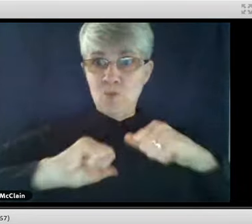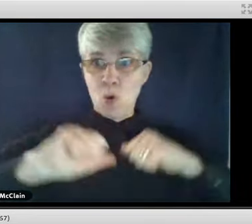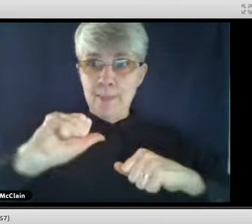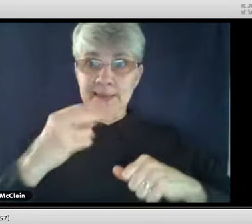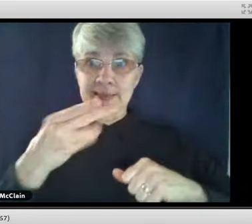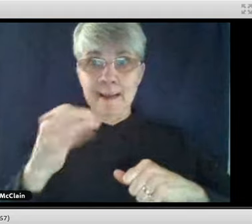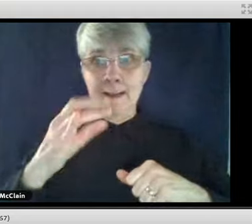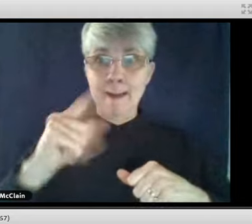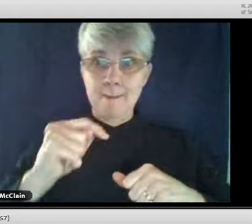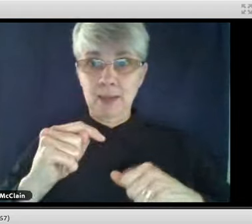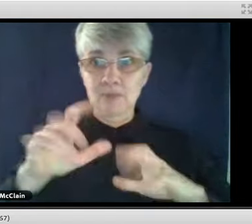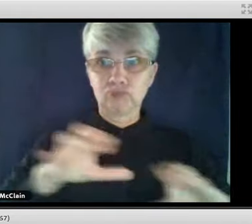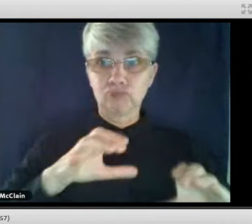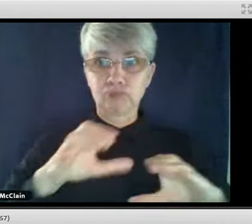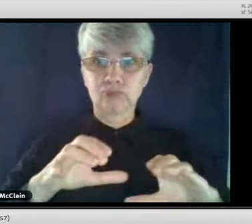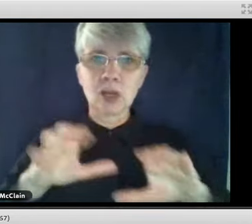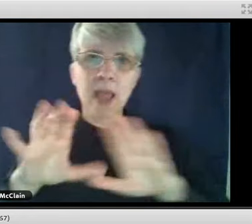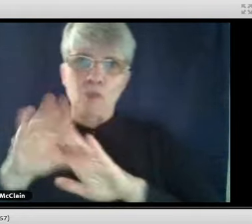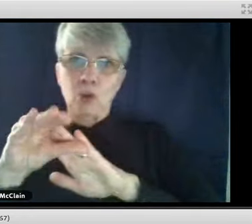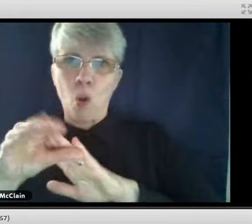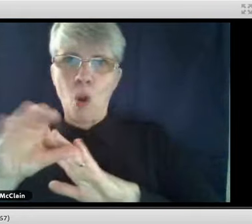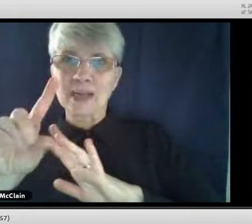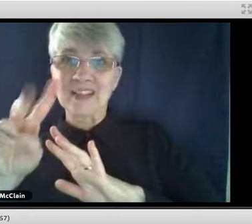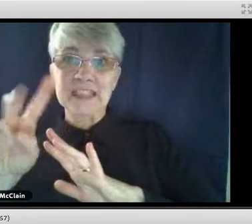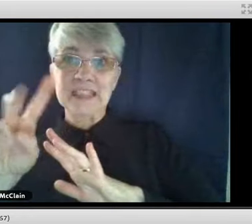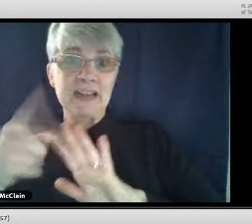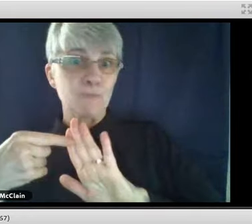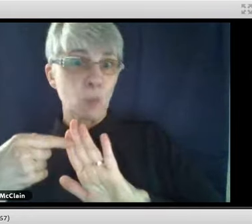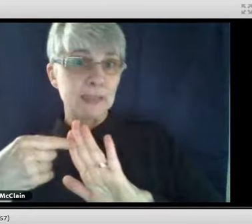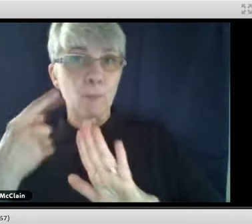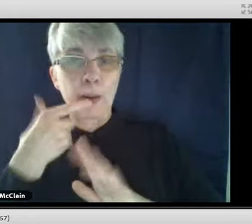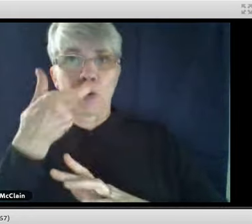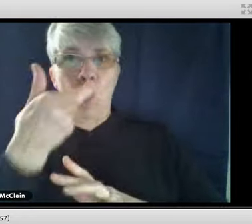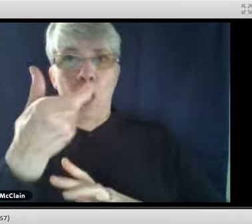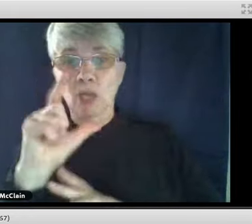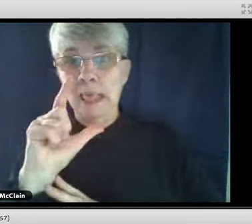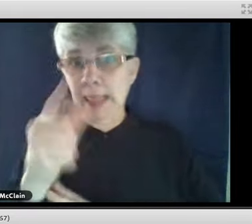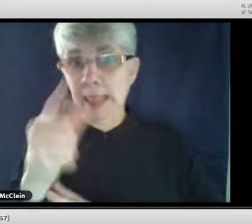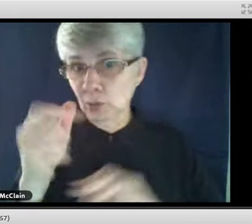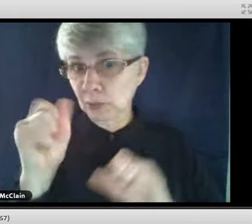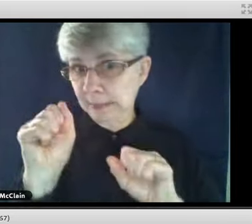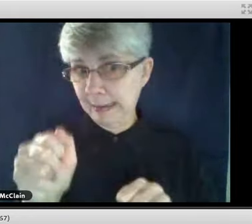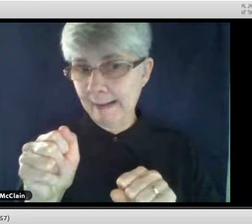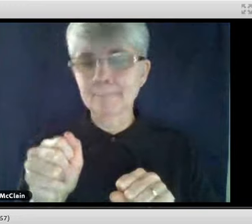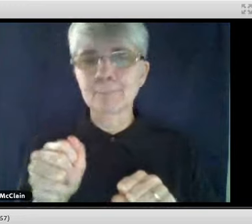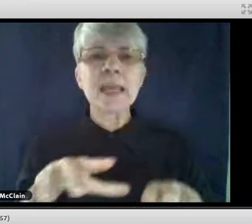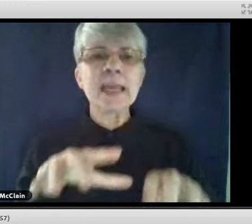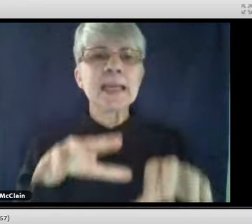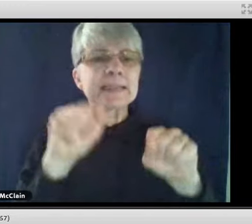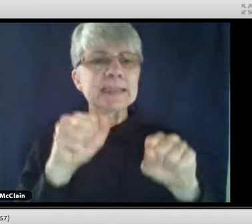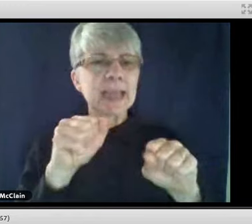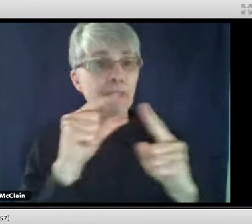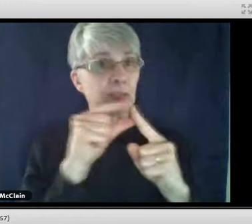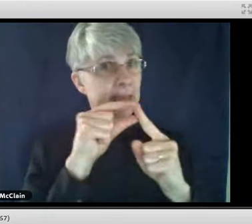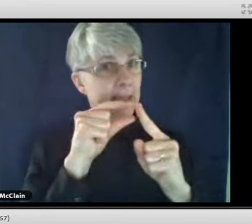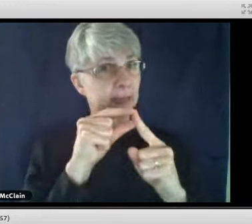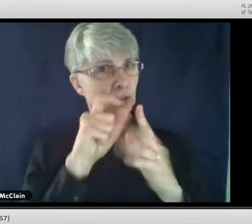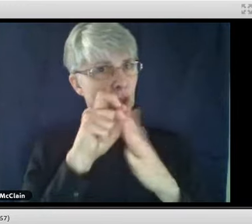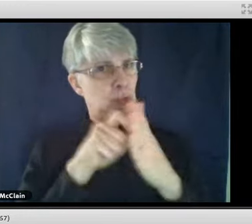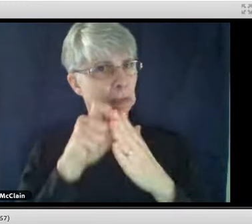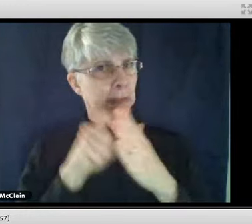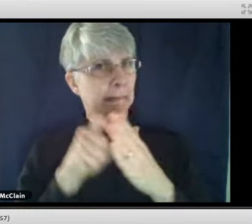and recording it. So it's on DVD, for example, so we can watch that later on. That taking that text, right, that was written down